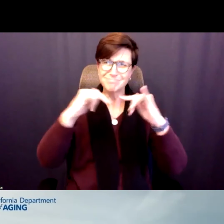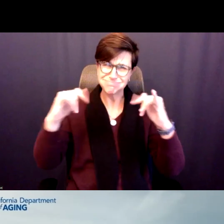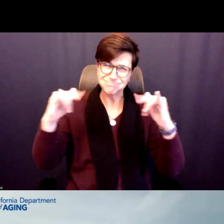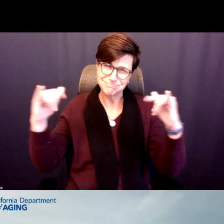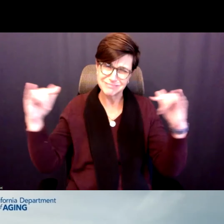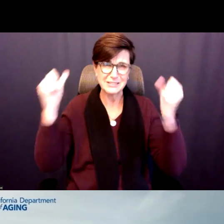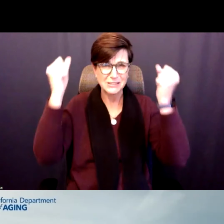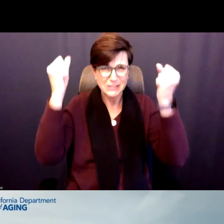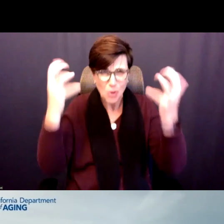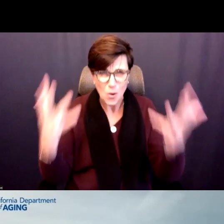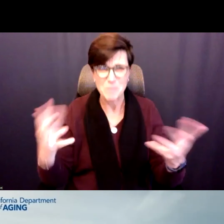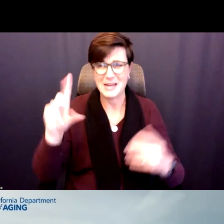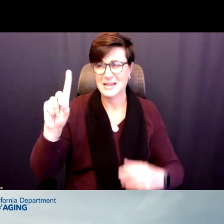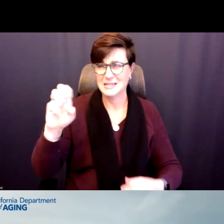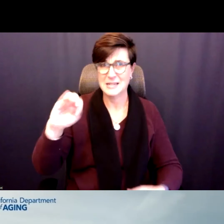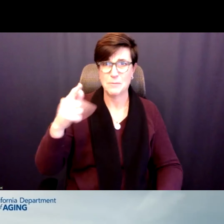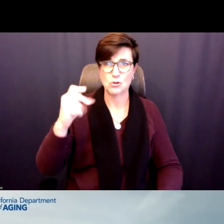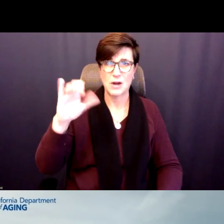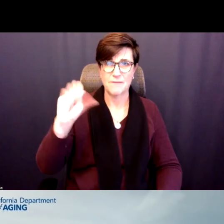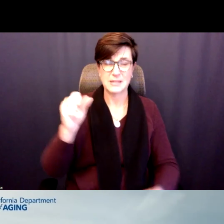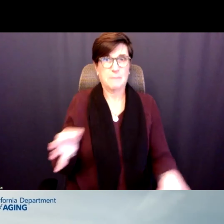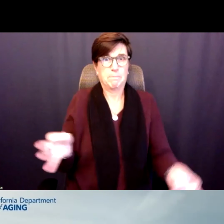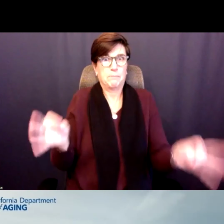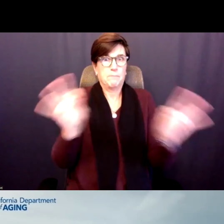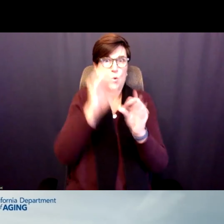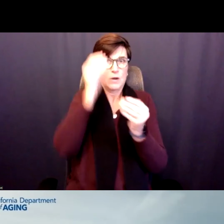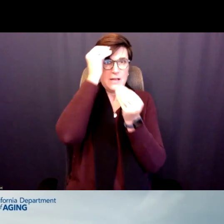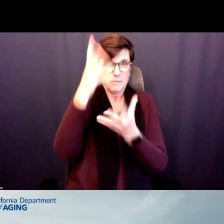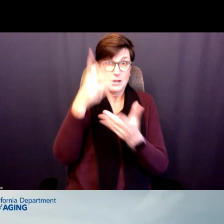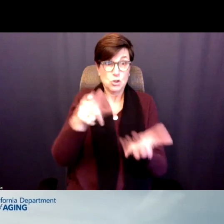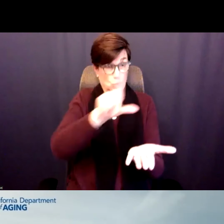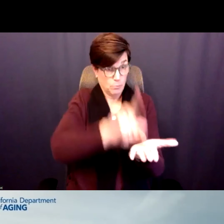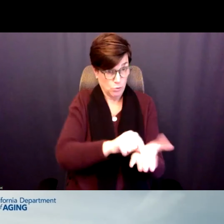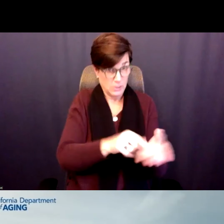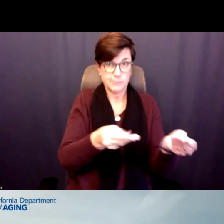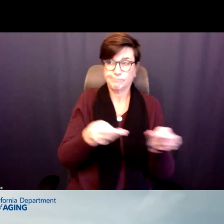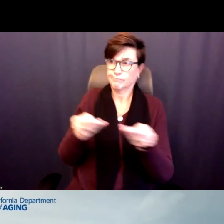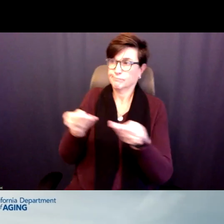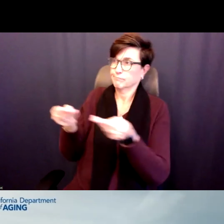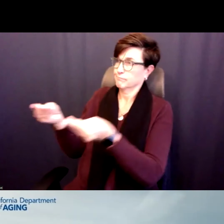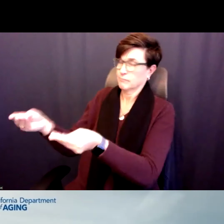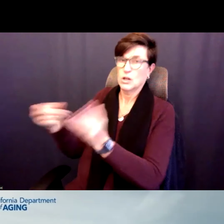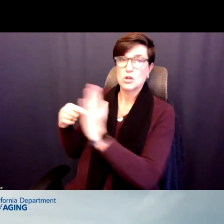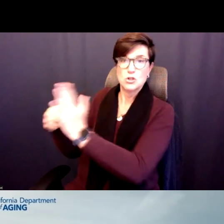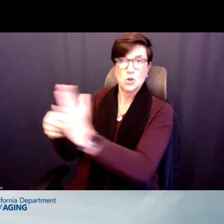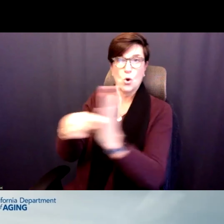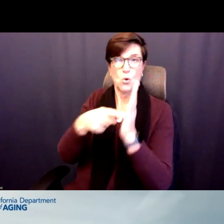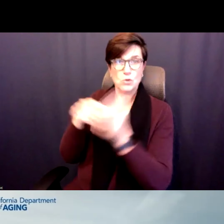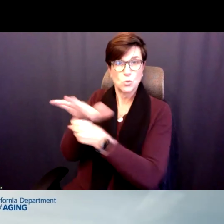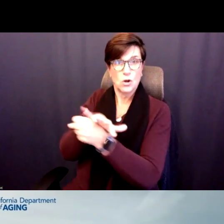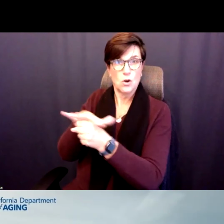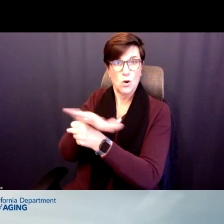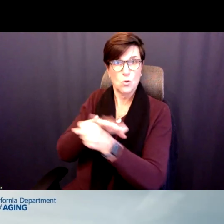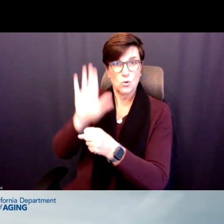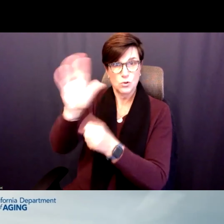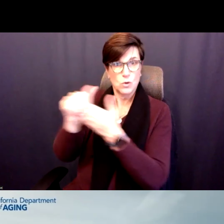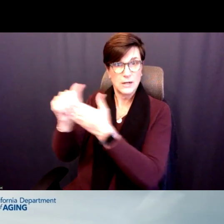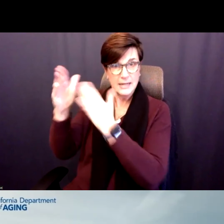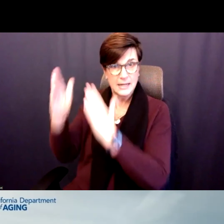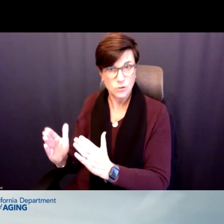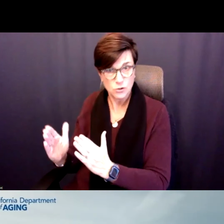can print out and bring to your local leaders and planners and really zone in on what that older adult population looks like in